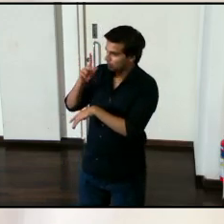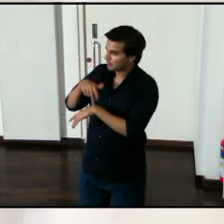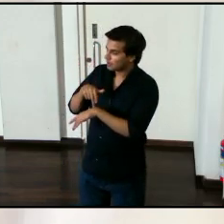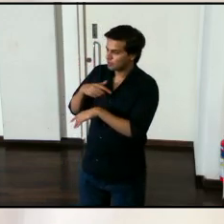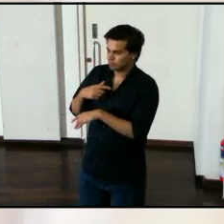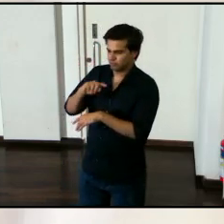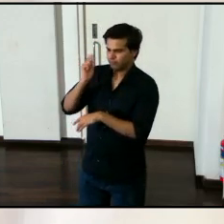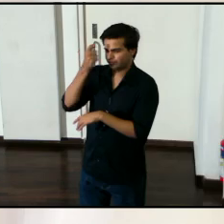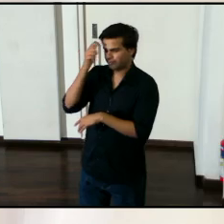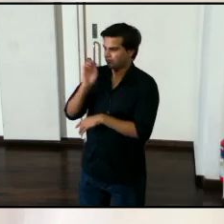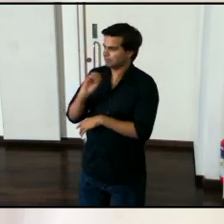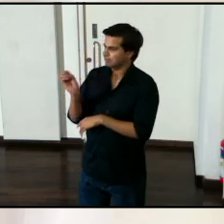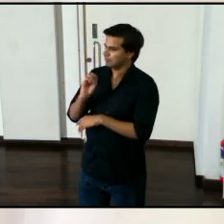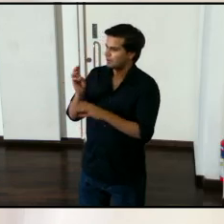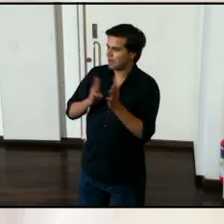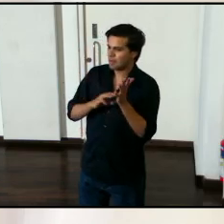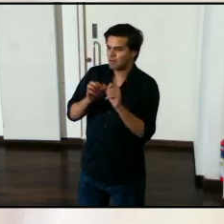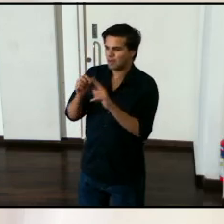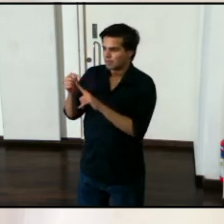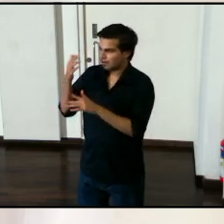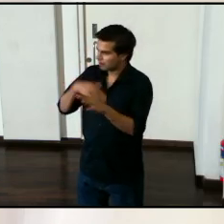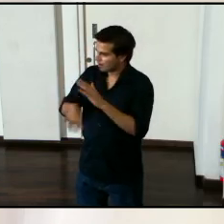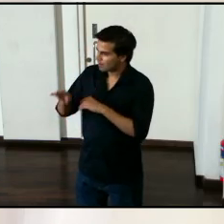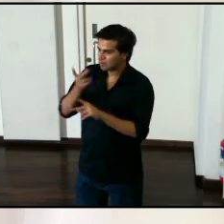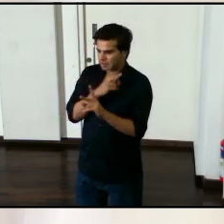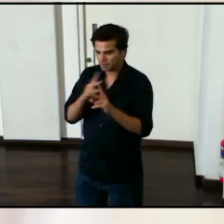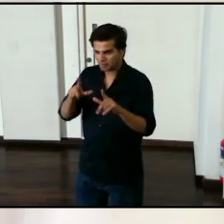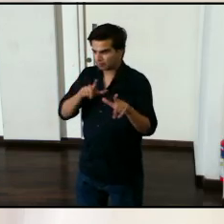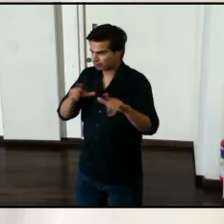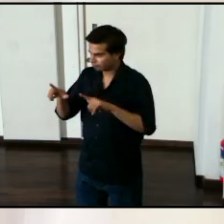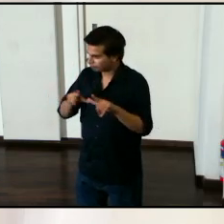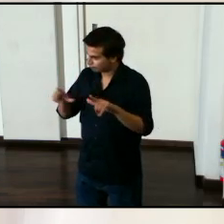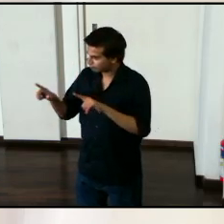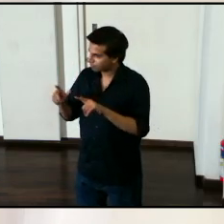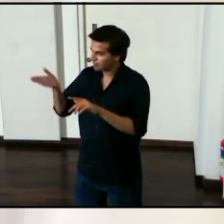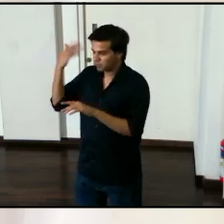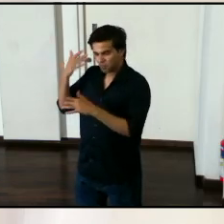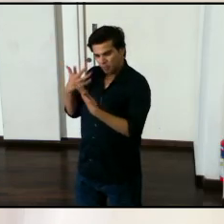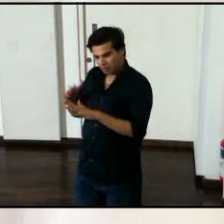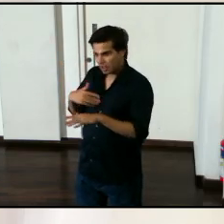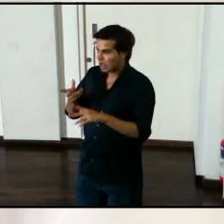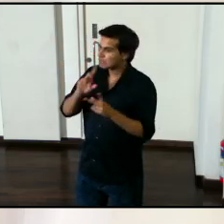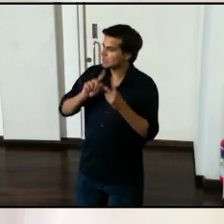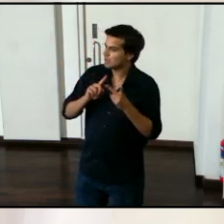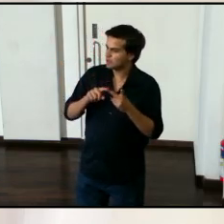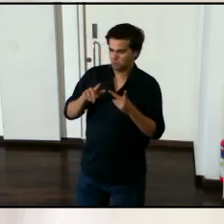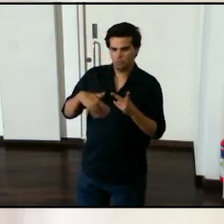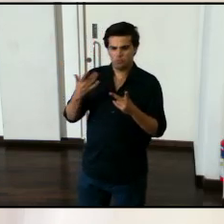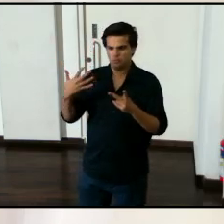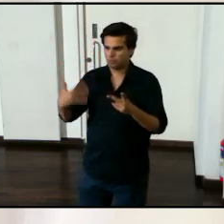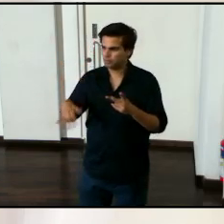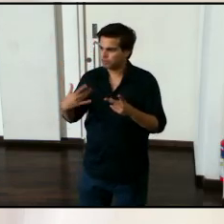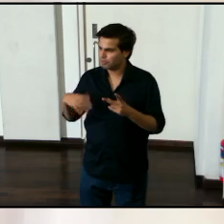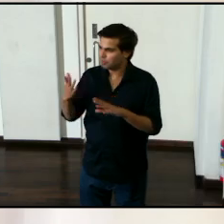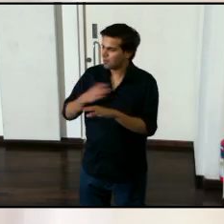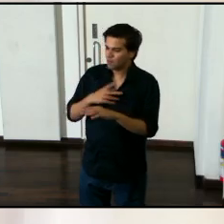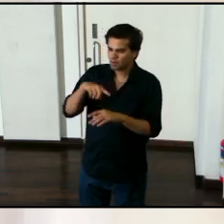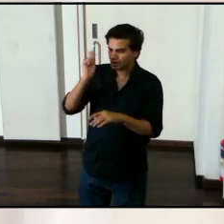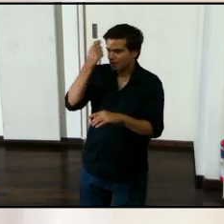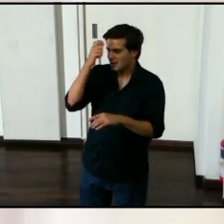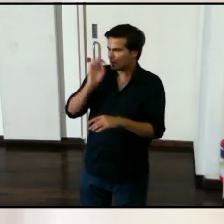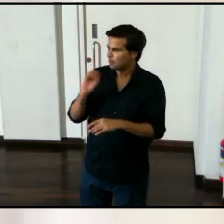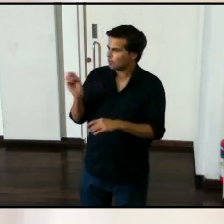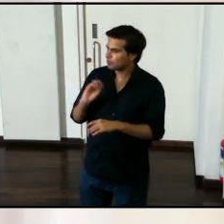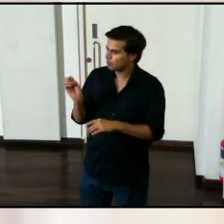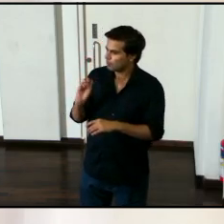realized that Museum of Art and Photography had done a first iteration. So I'm really thrilled. I didn't realize that there were